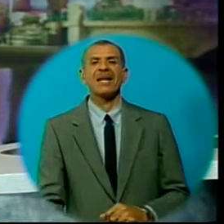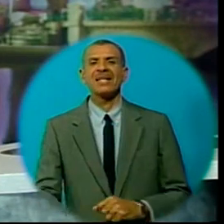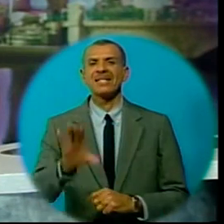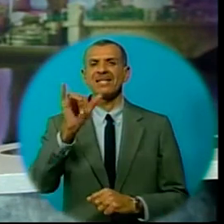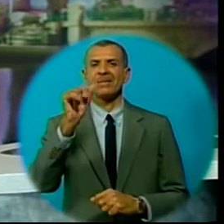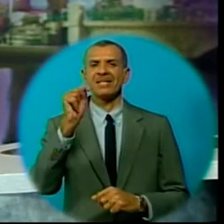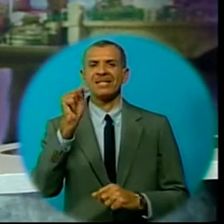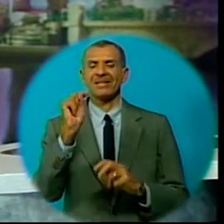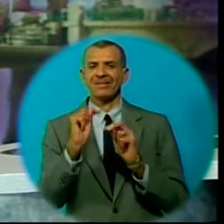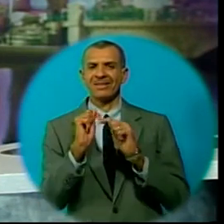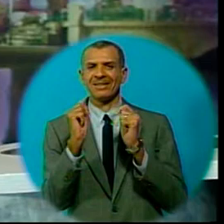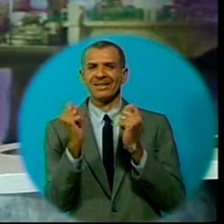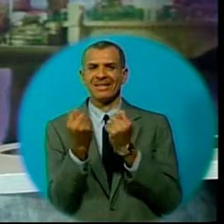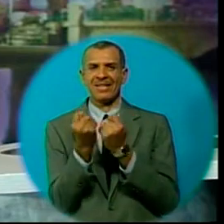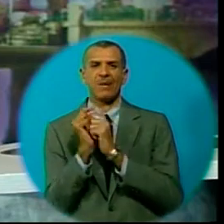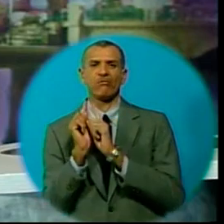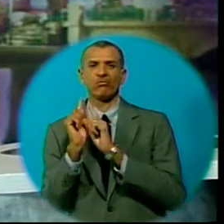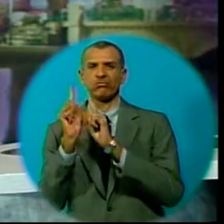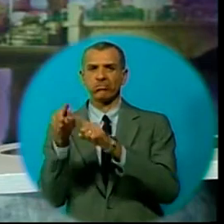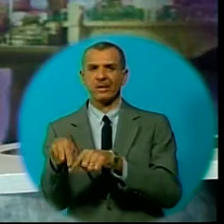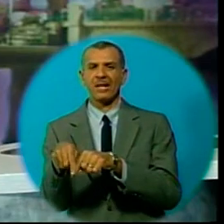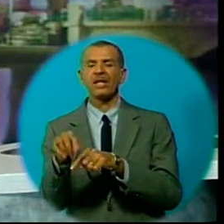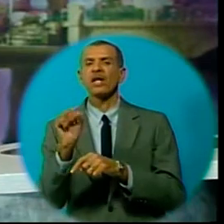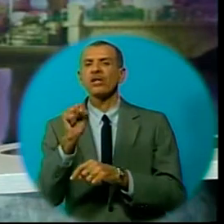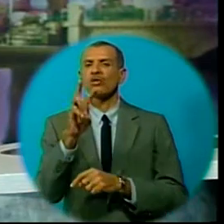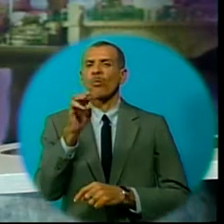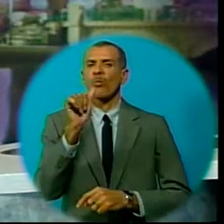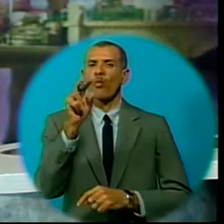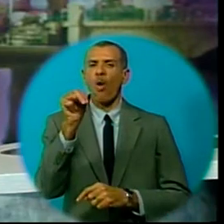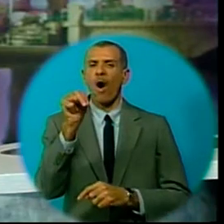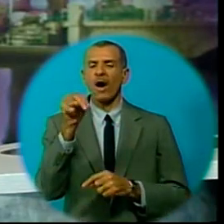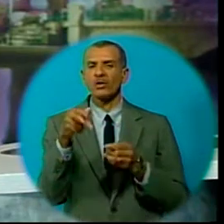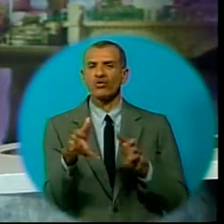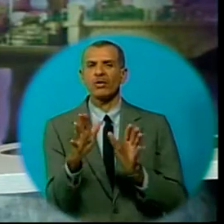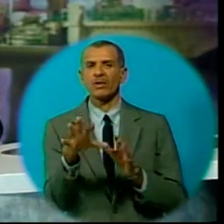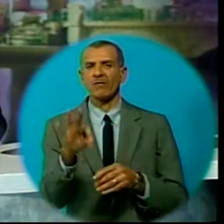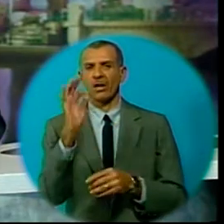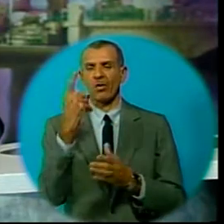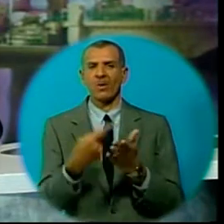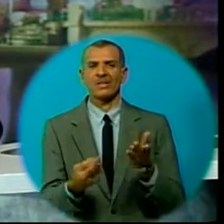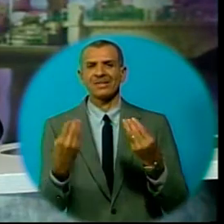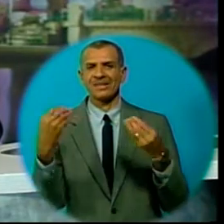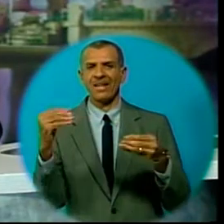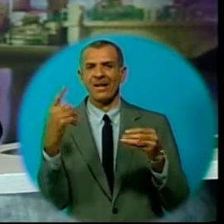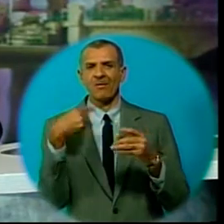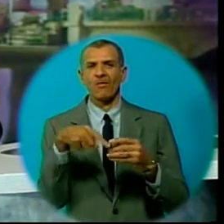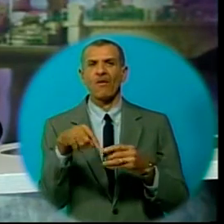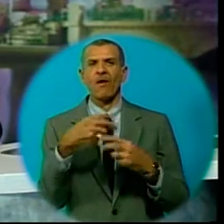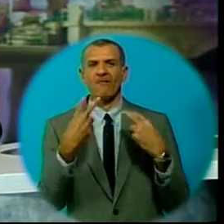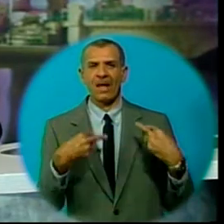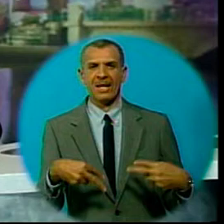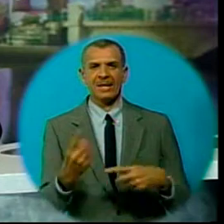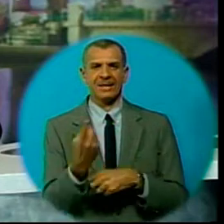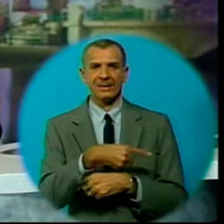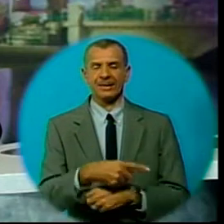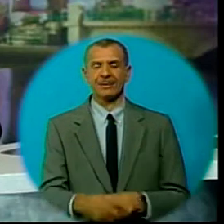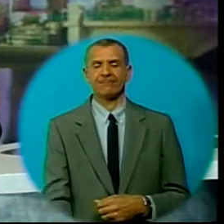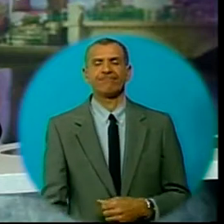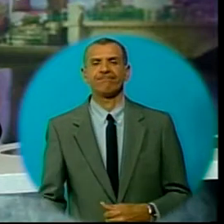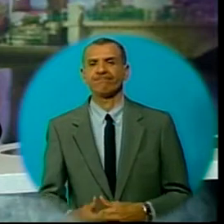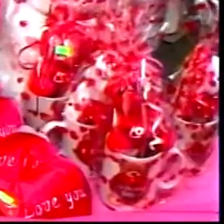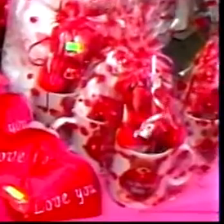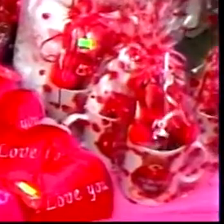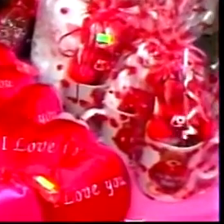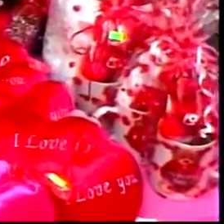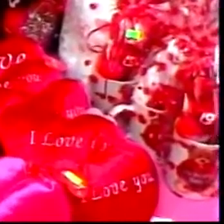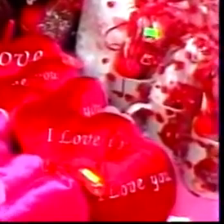team went into Bridgetown today, particularly Swan Street, to find out what's on sale for Valentine's. Lisa Broom has more.